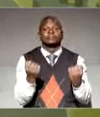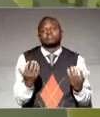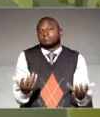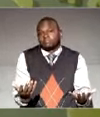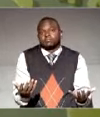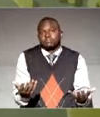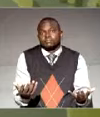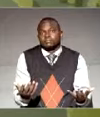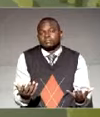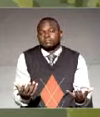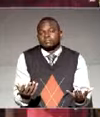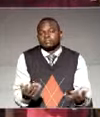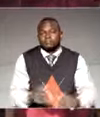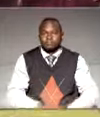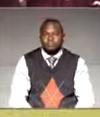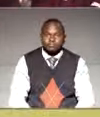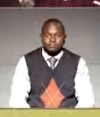fate.